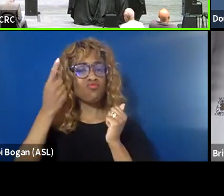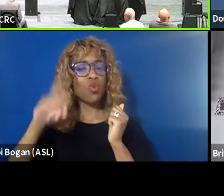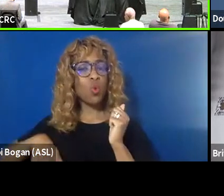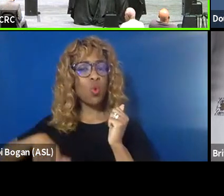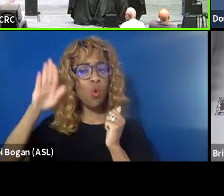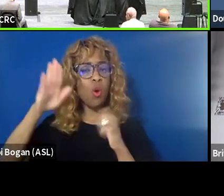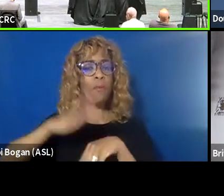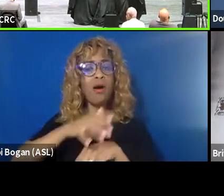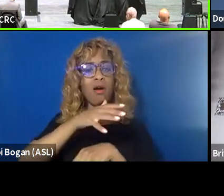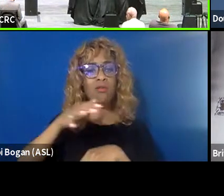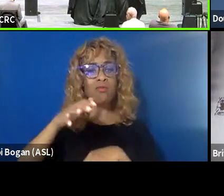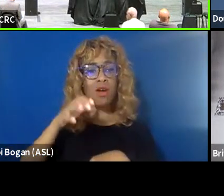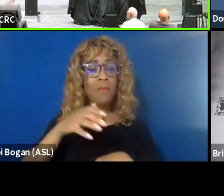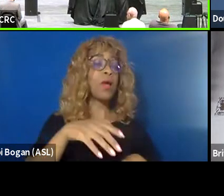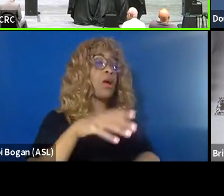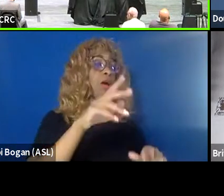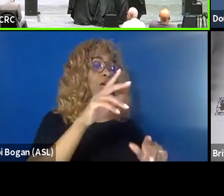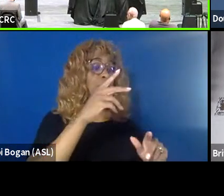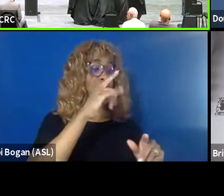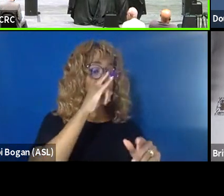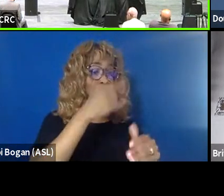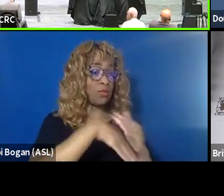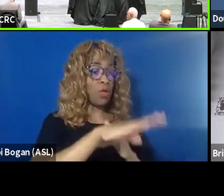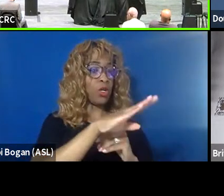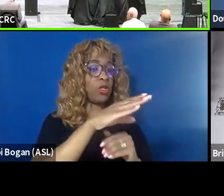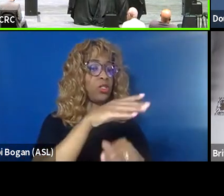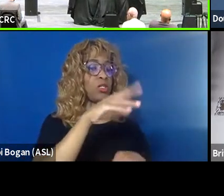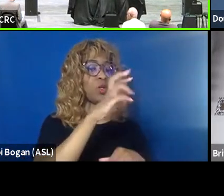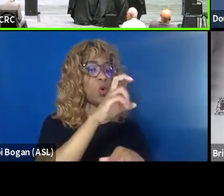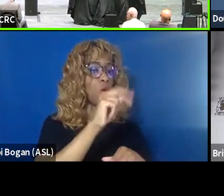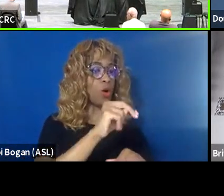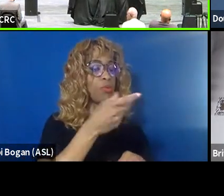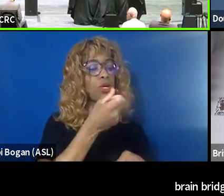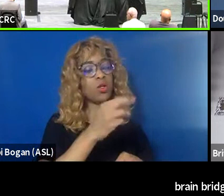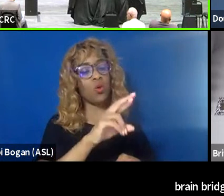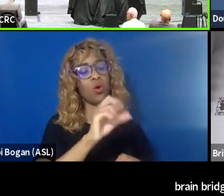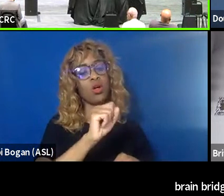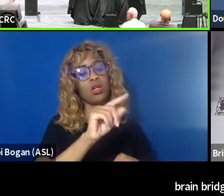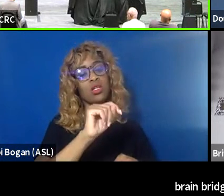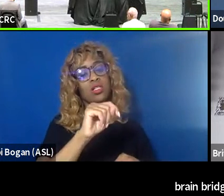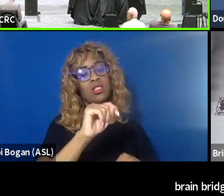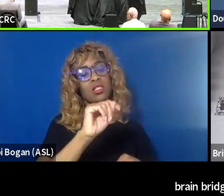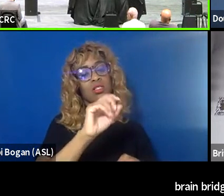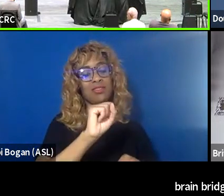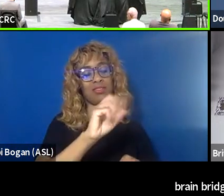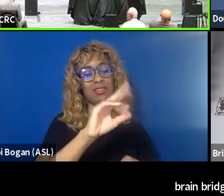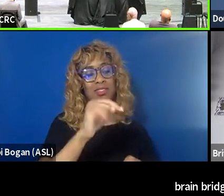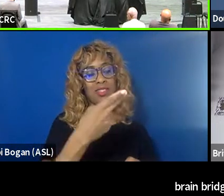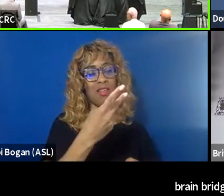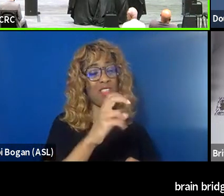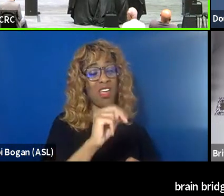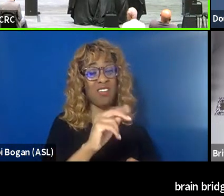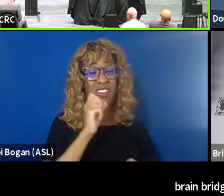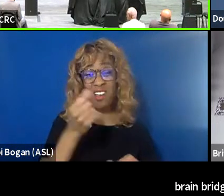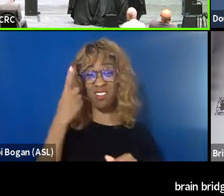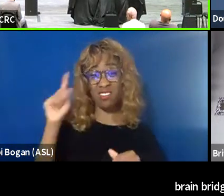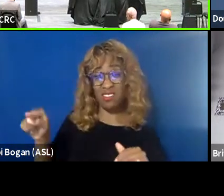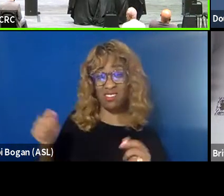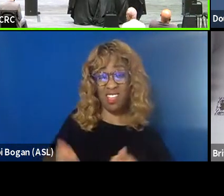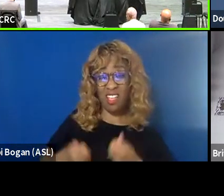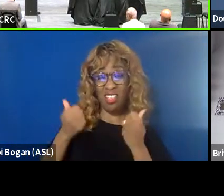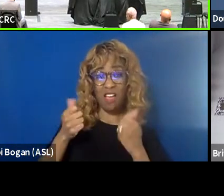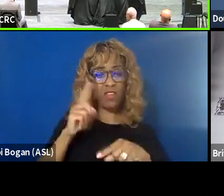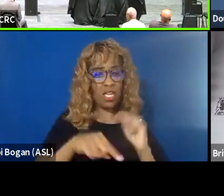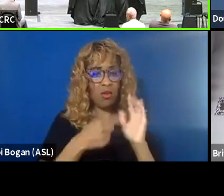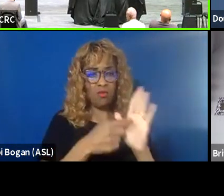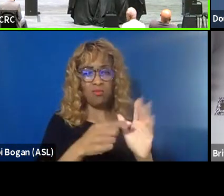farm. Kids that were born in the urban areas and in the inner cities or in South Haven and some of the more affluent communities don't understand that life and can't represent them well in